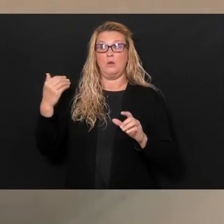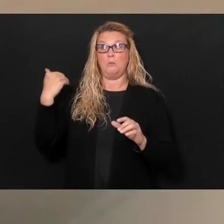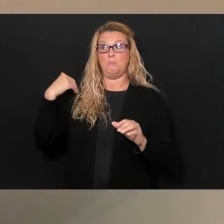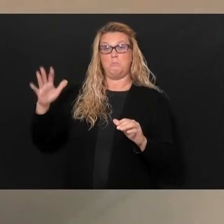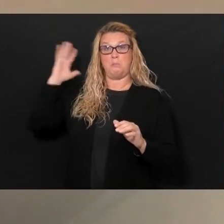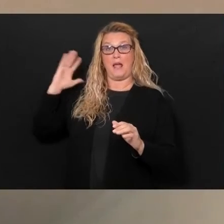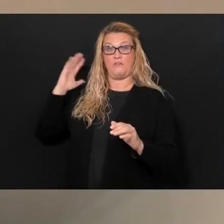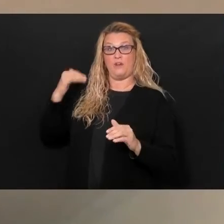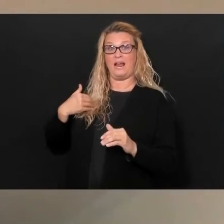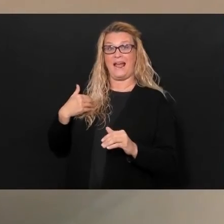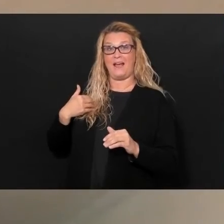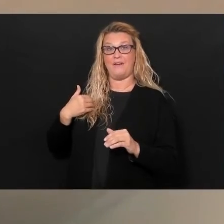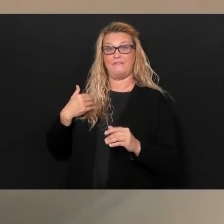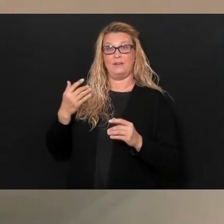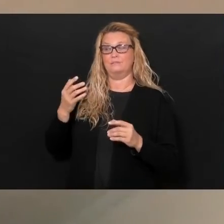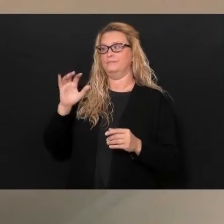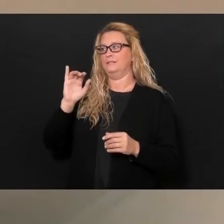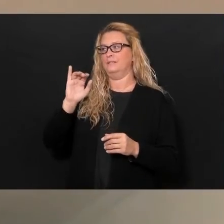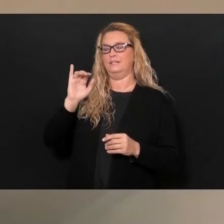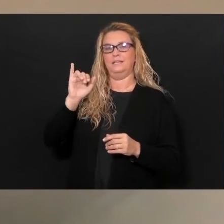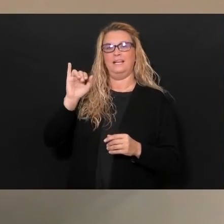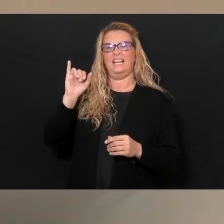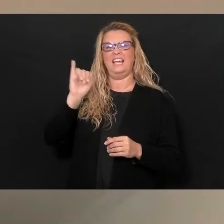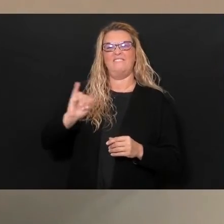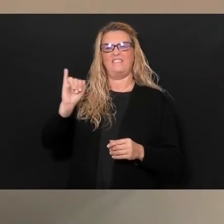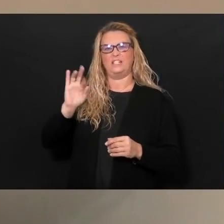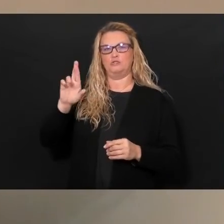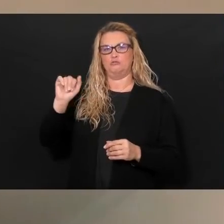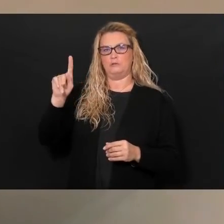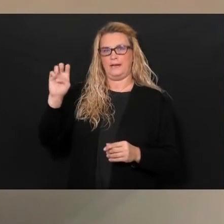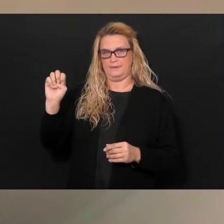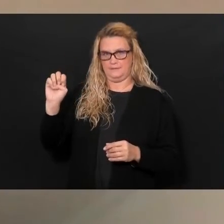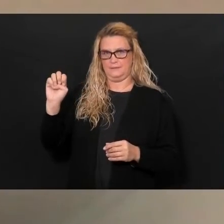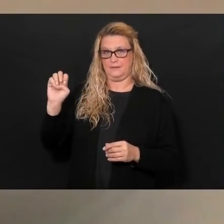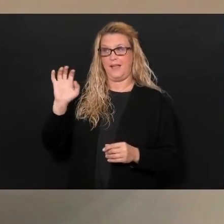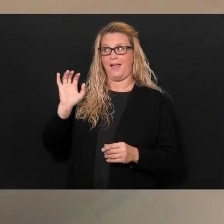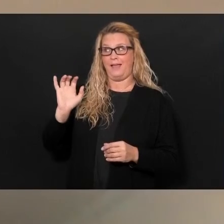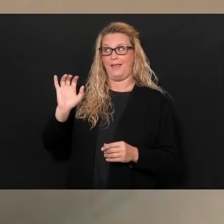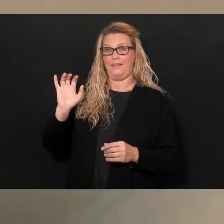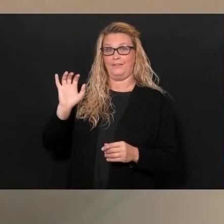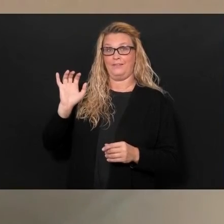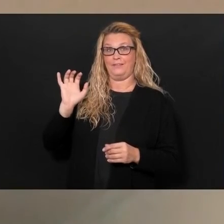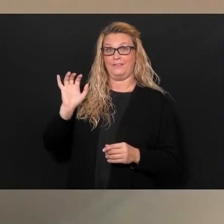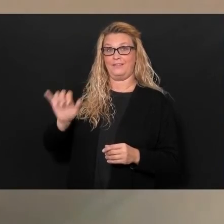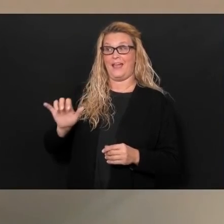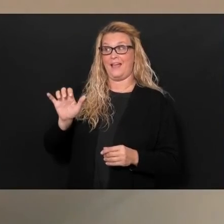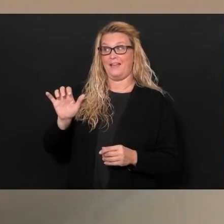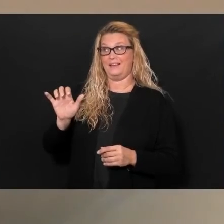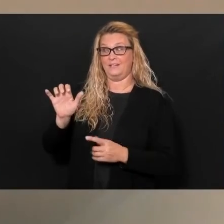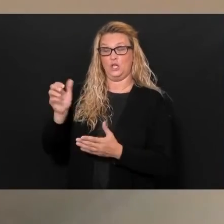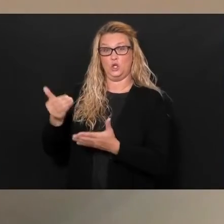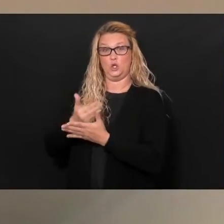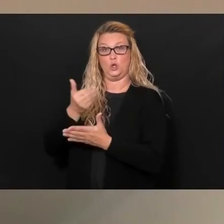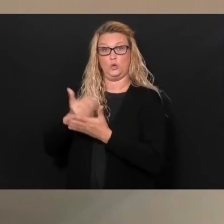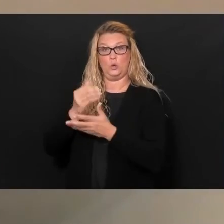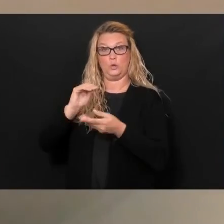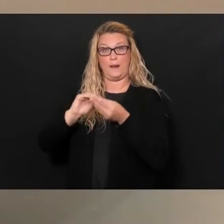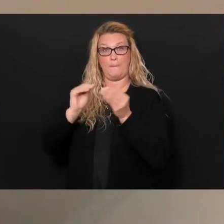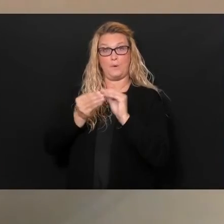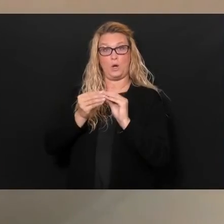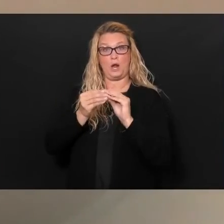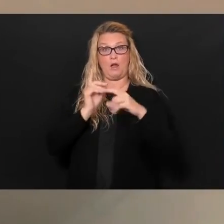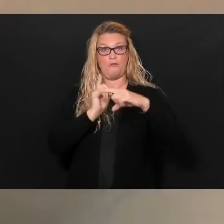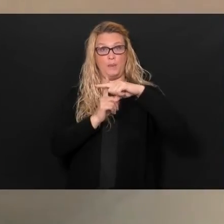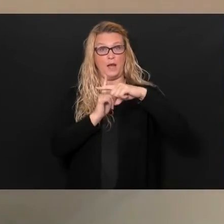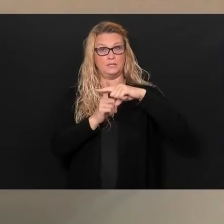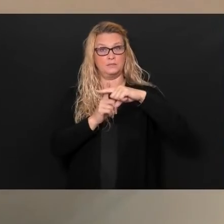or an infection rate, as we call it, is because the daily new number of positives was